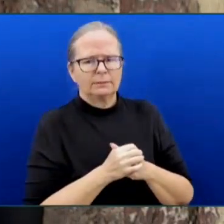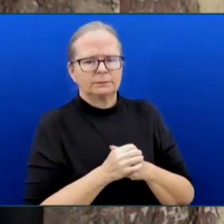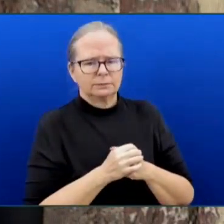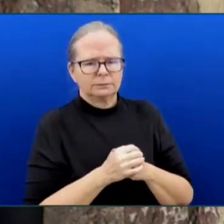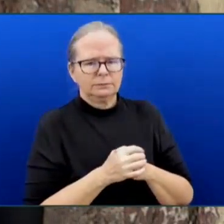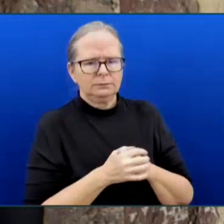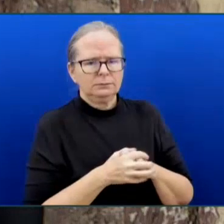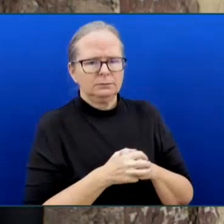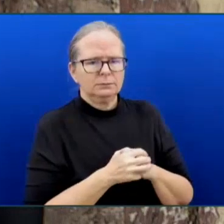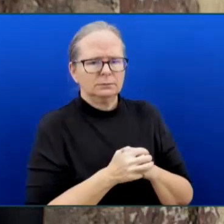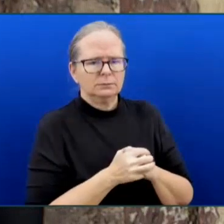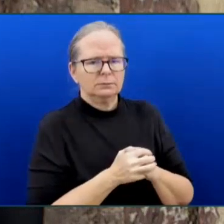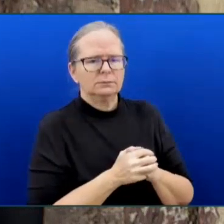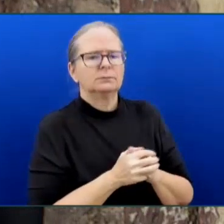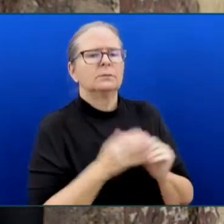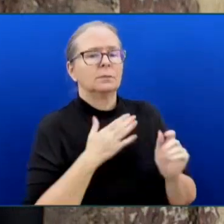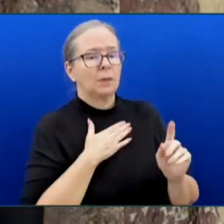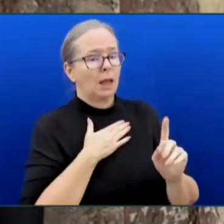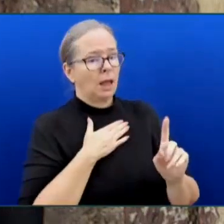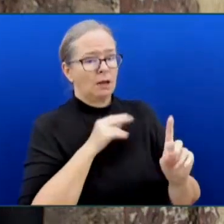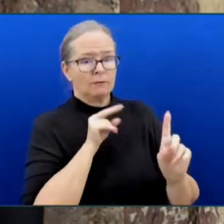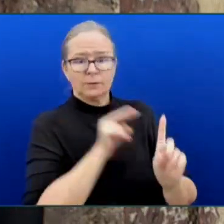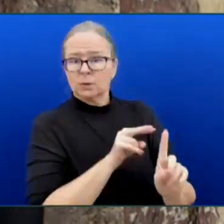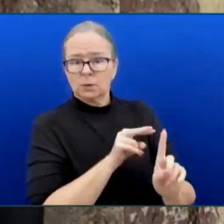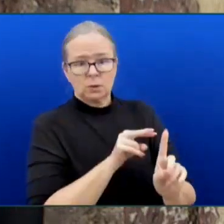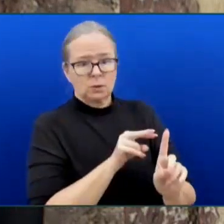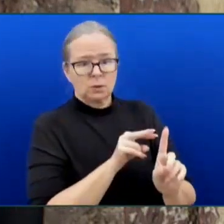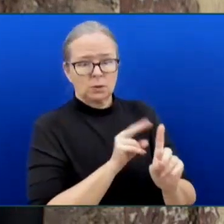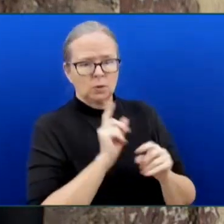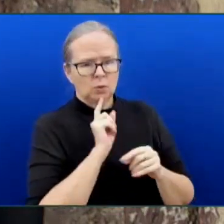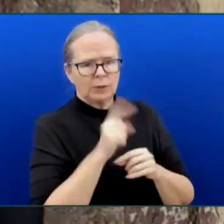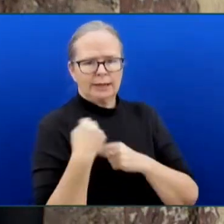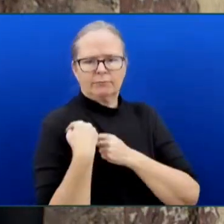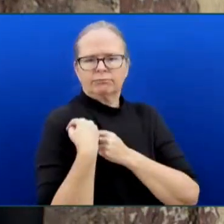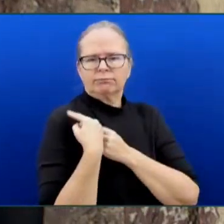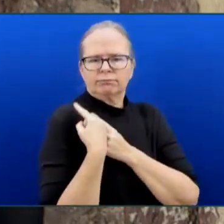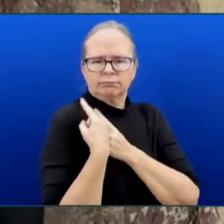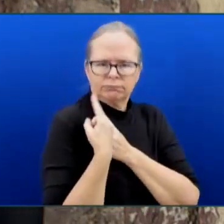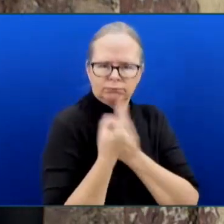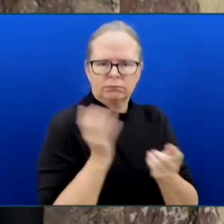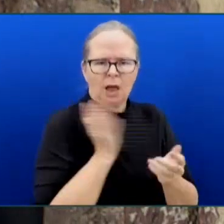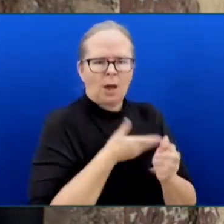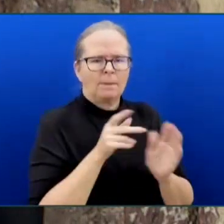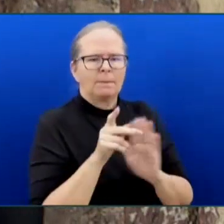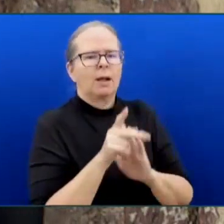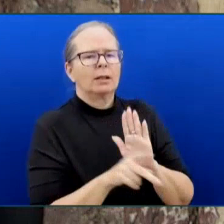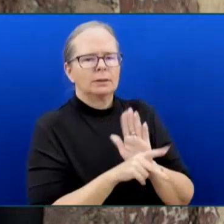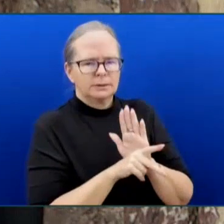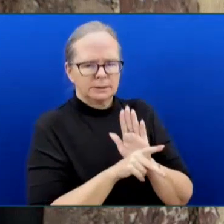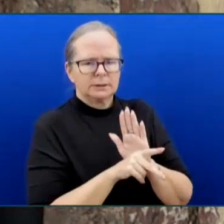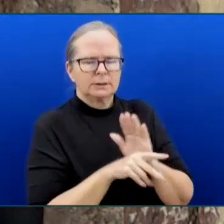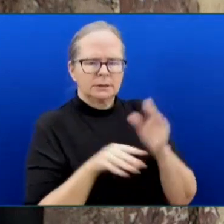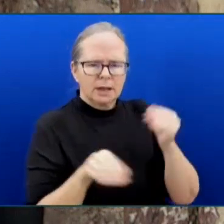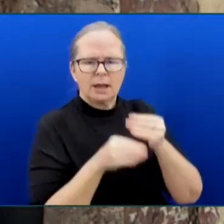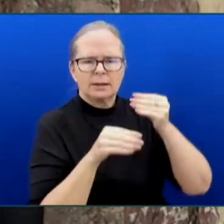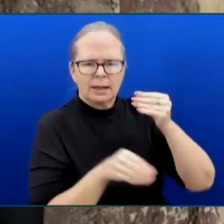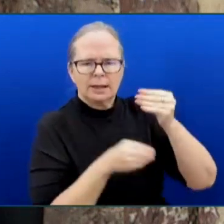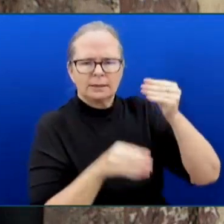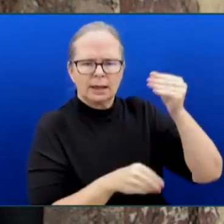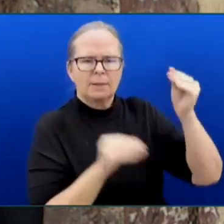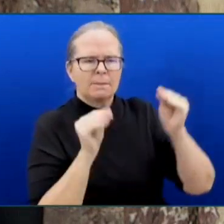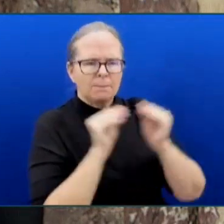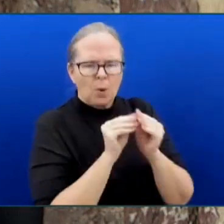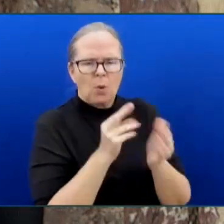has been our direction and our policy to add resources throughout our cancer system. As I noted